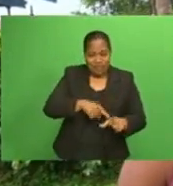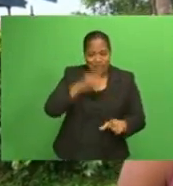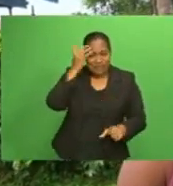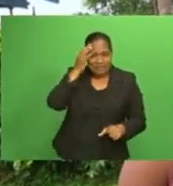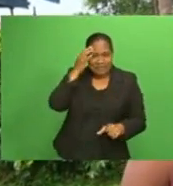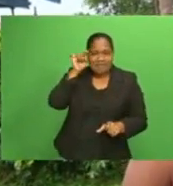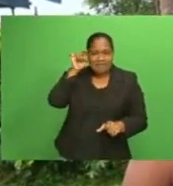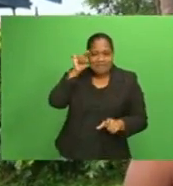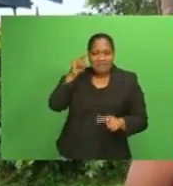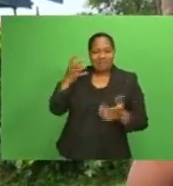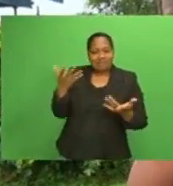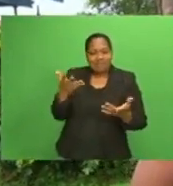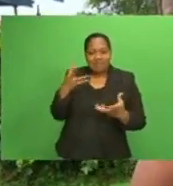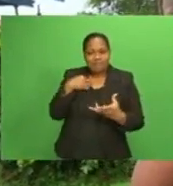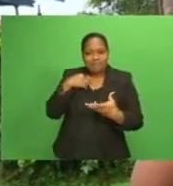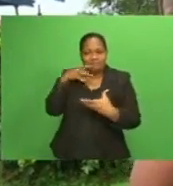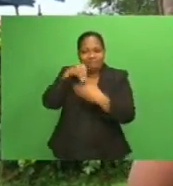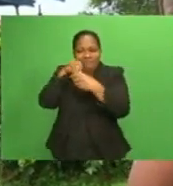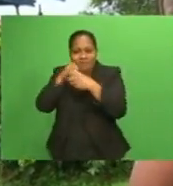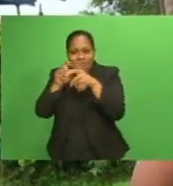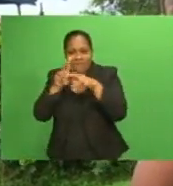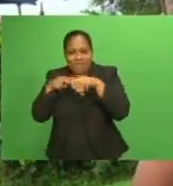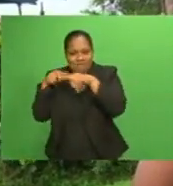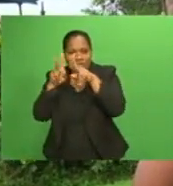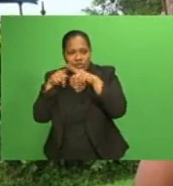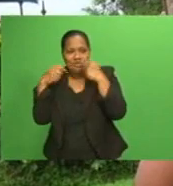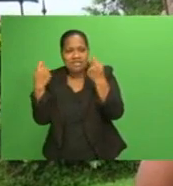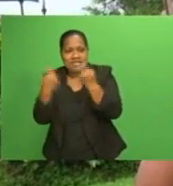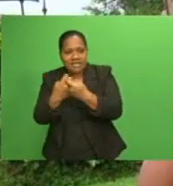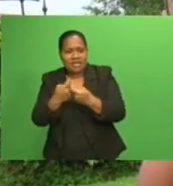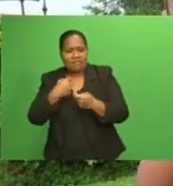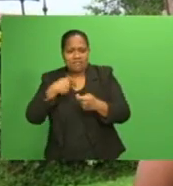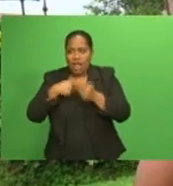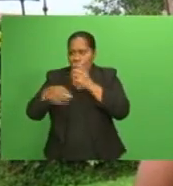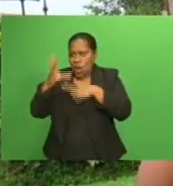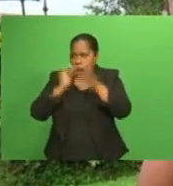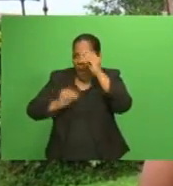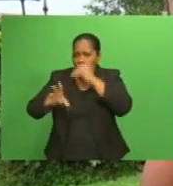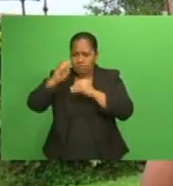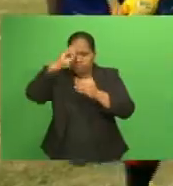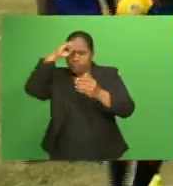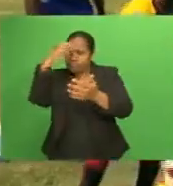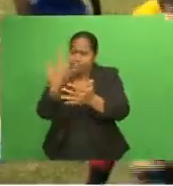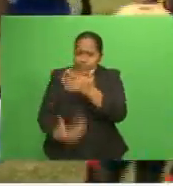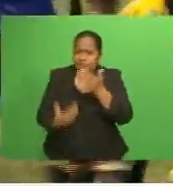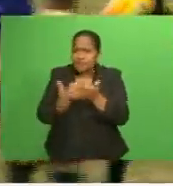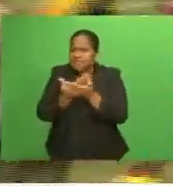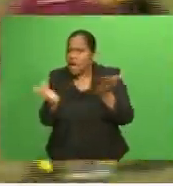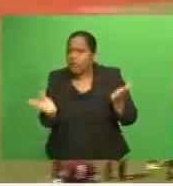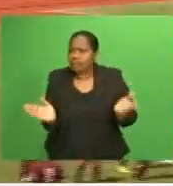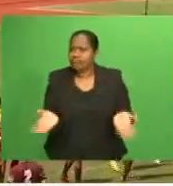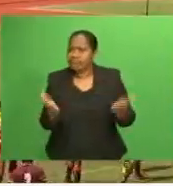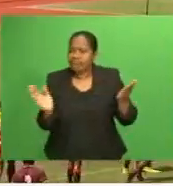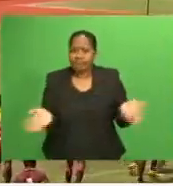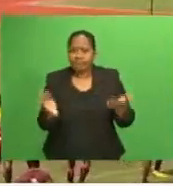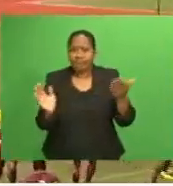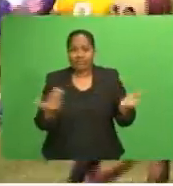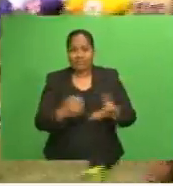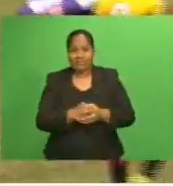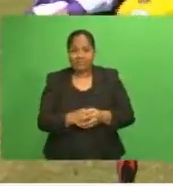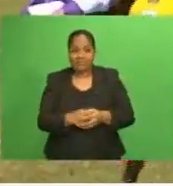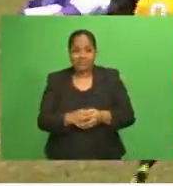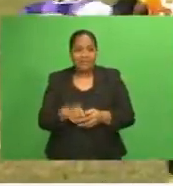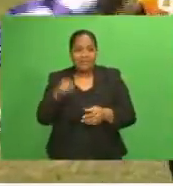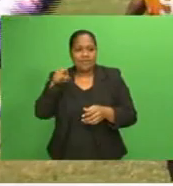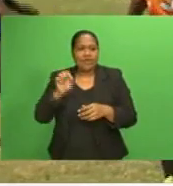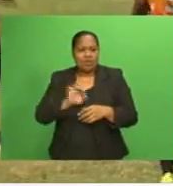the Fiji team, but for me, again I learned a lot from their experience, from the way they play. Meanwhile, players have been given an elite